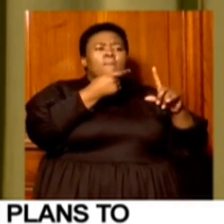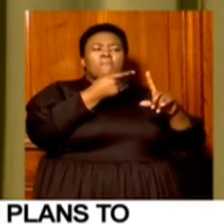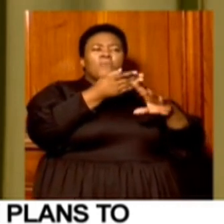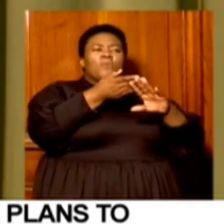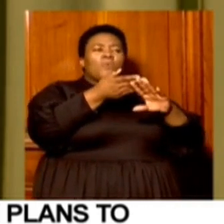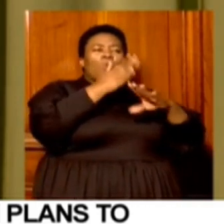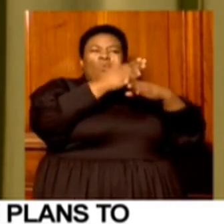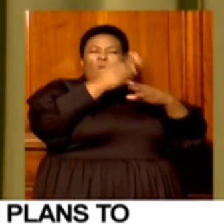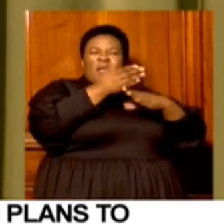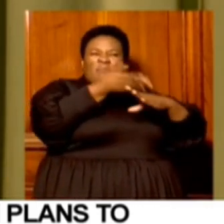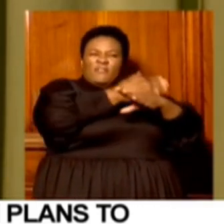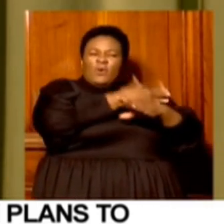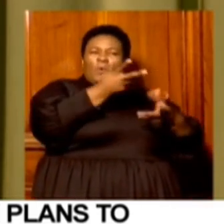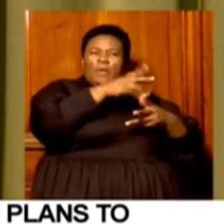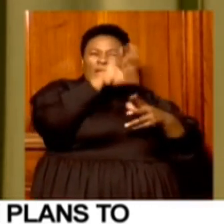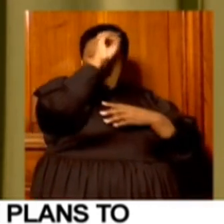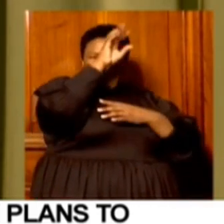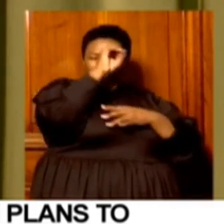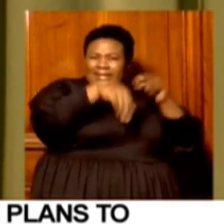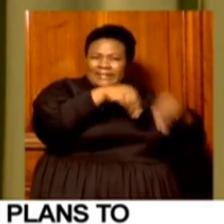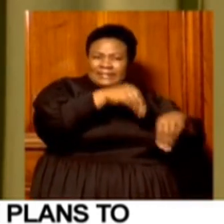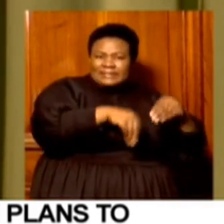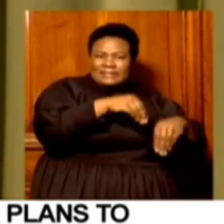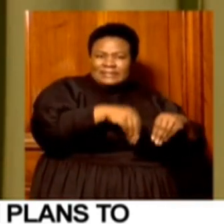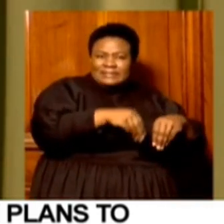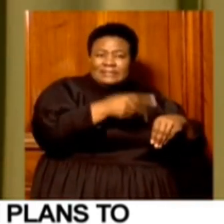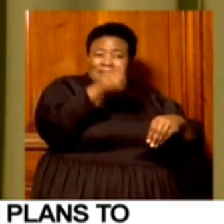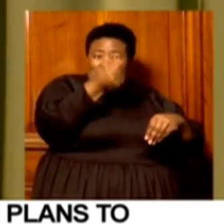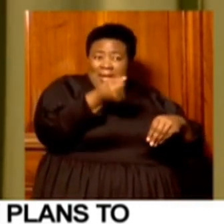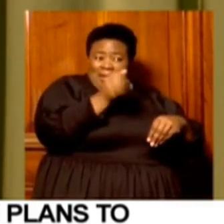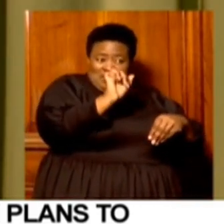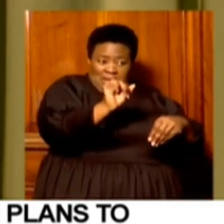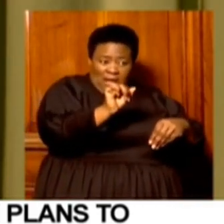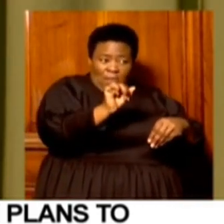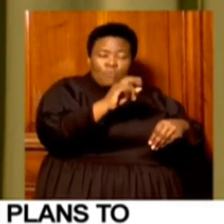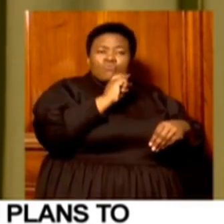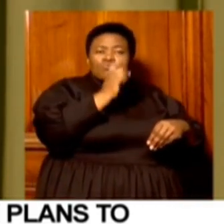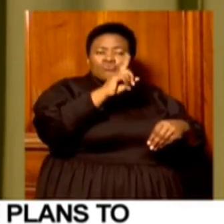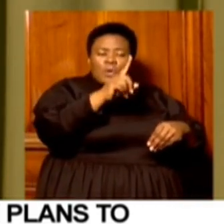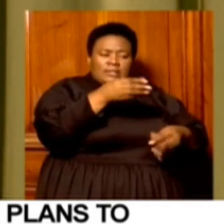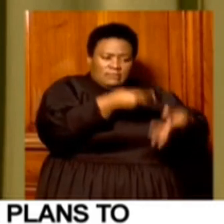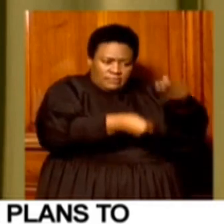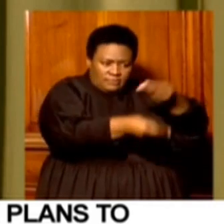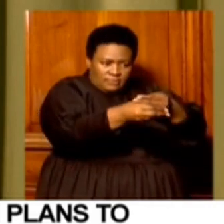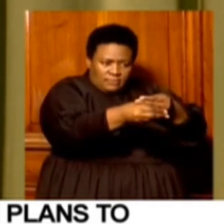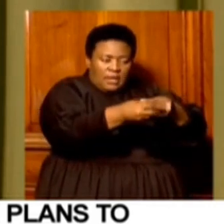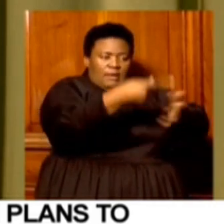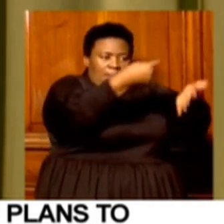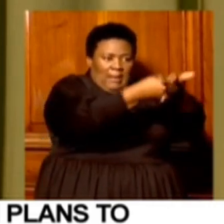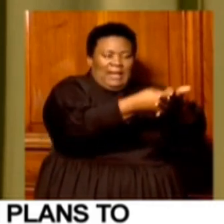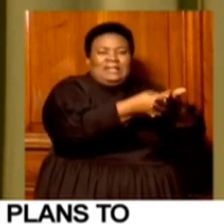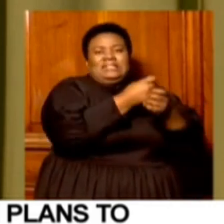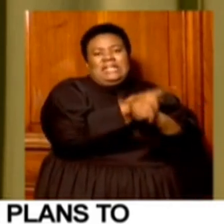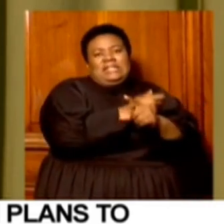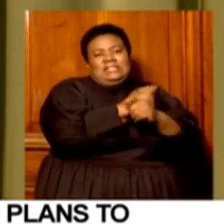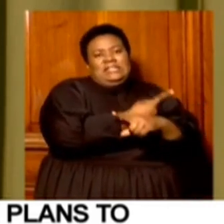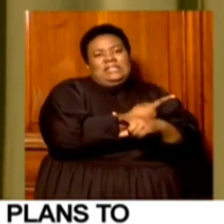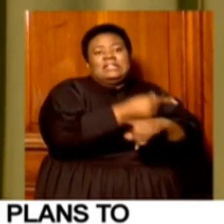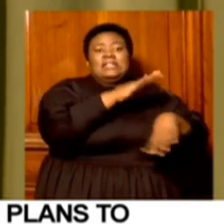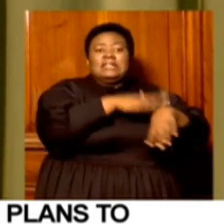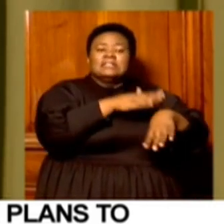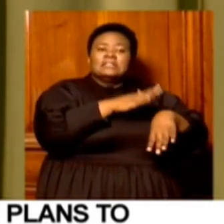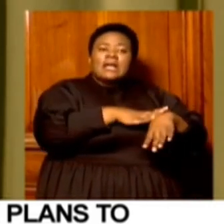they spend it on owning a taxi. He doesn't know any business. But when he was retrenched in the